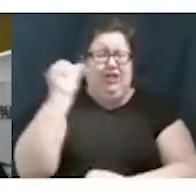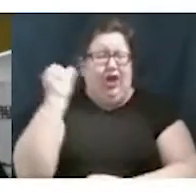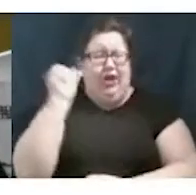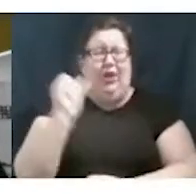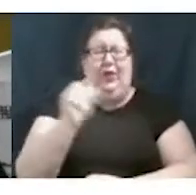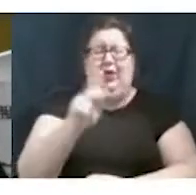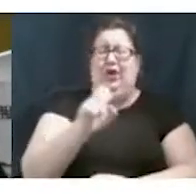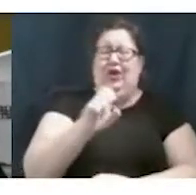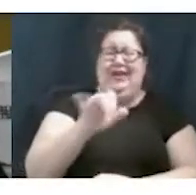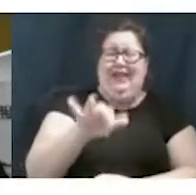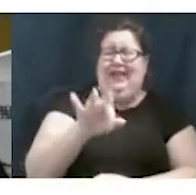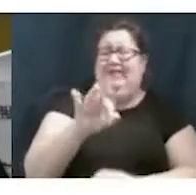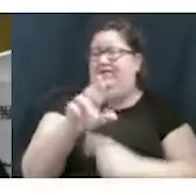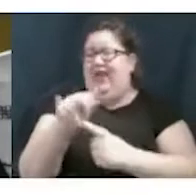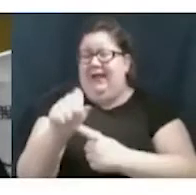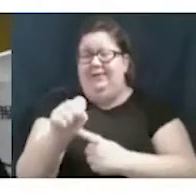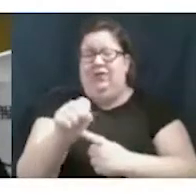want to wait till chapter 11.